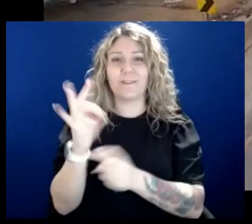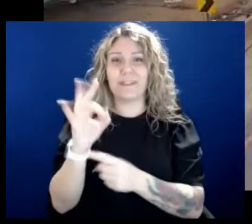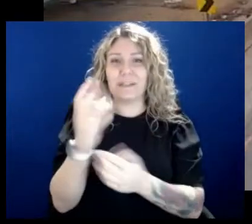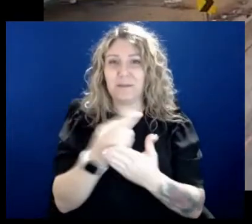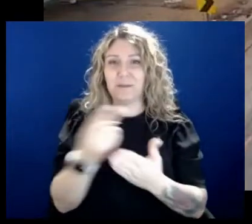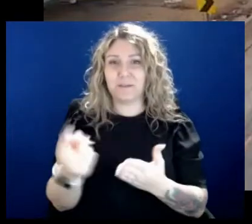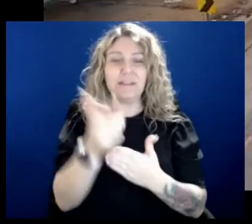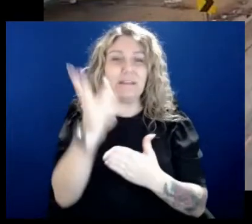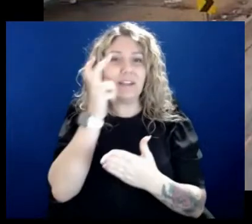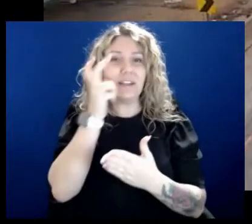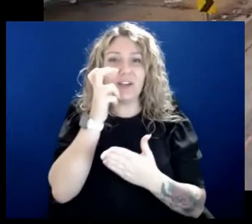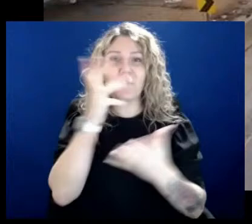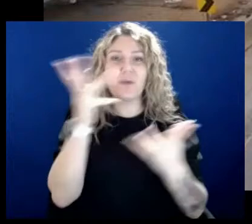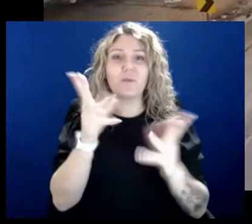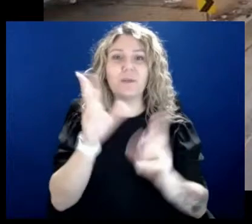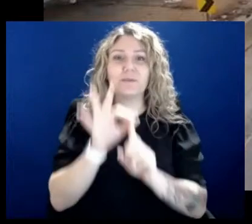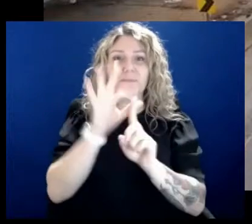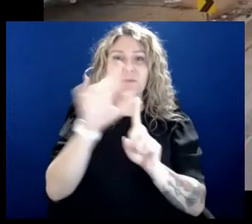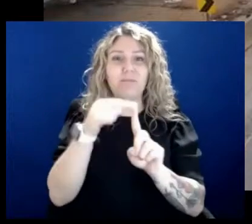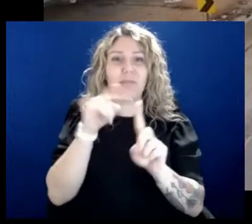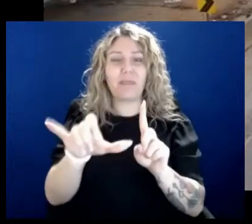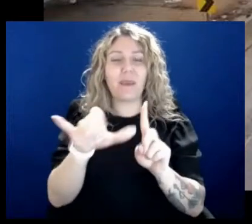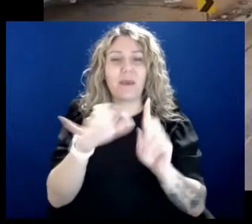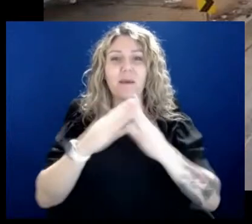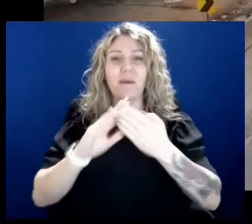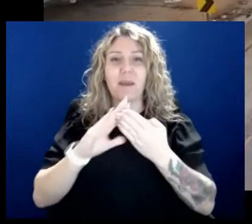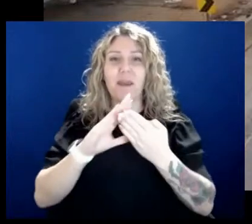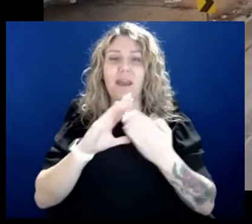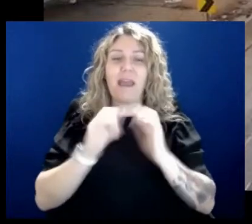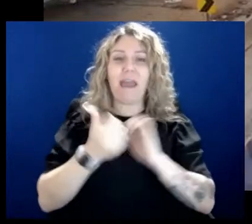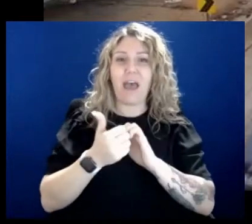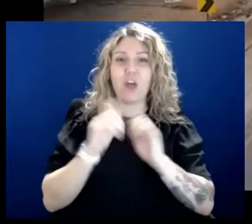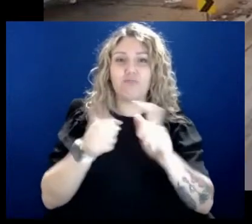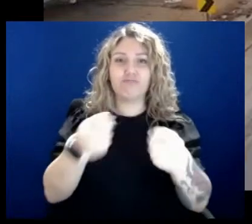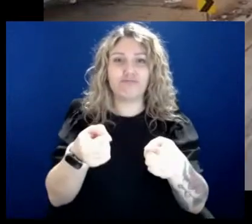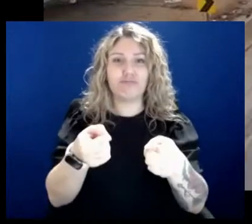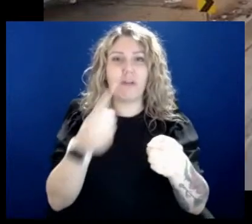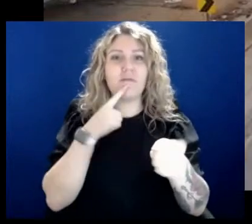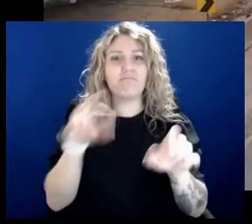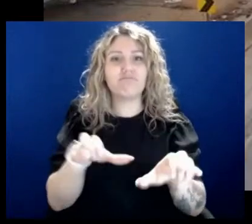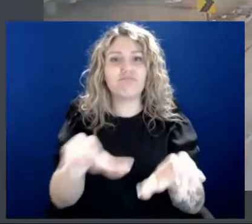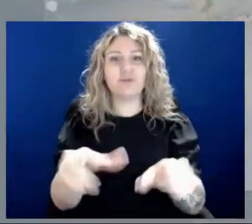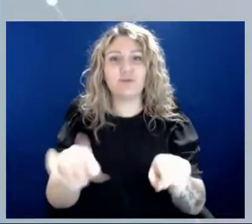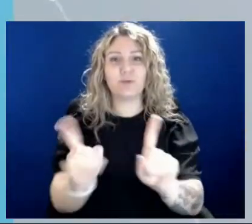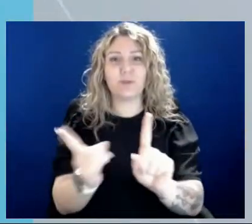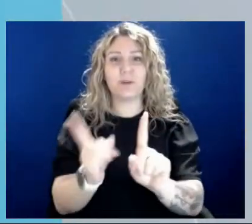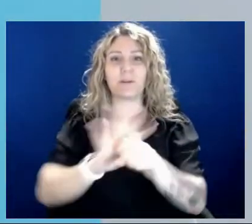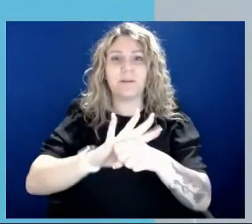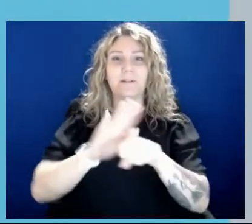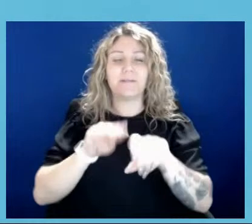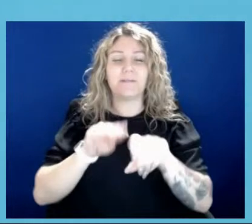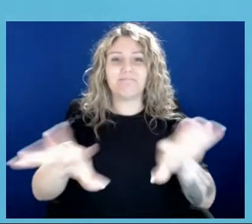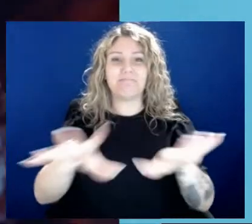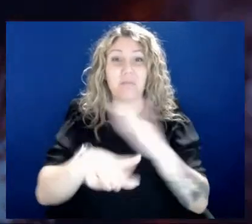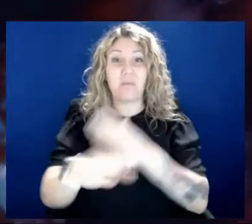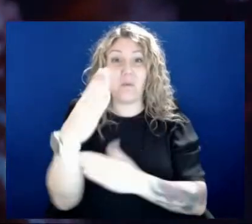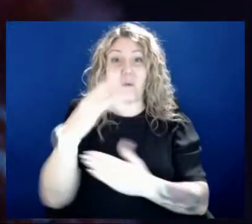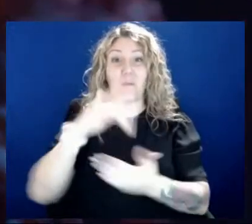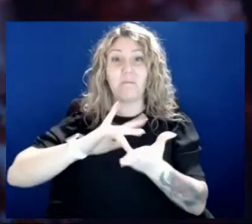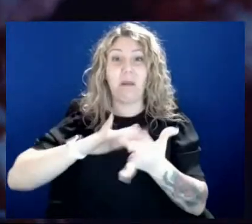this community and how the grant performed during the pandemic. The morning medical update starts right now.